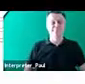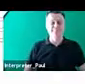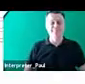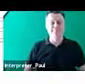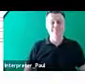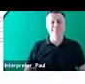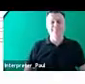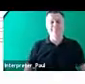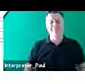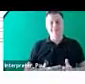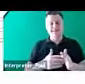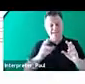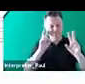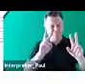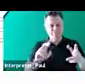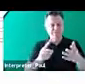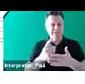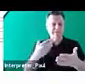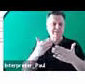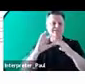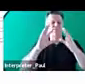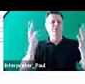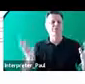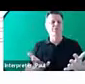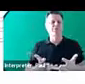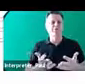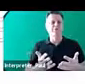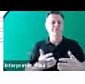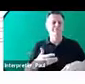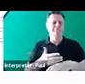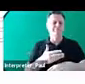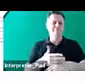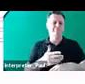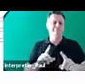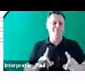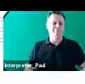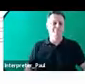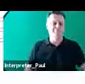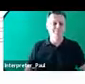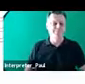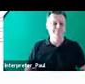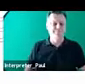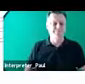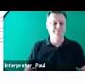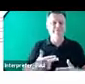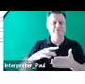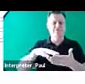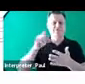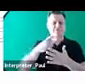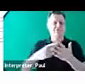look at what's happening in the world of employment for students with disabilities.